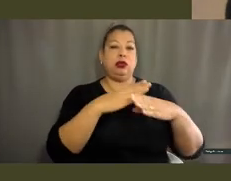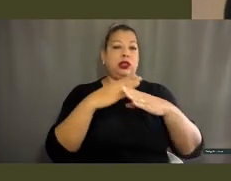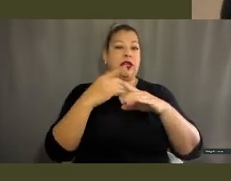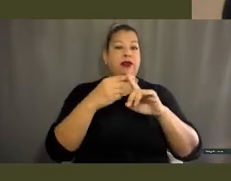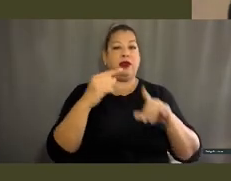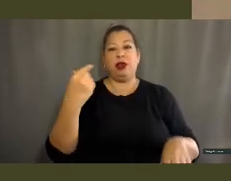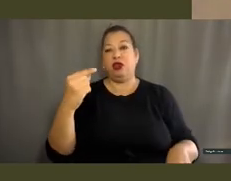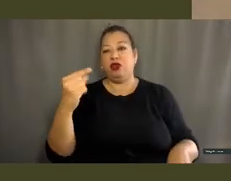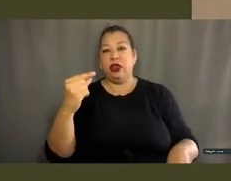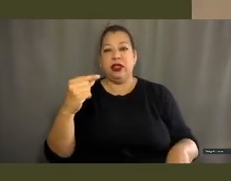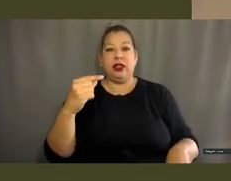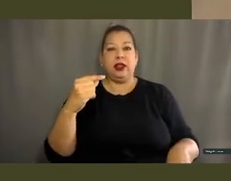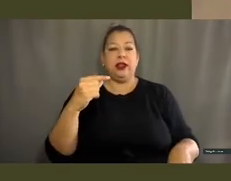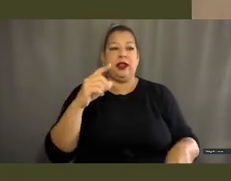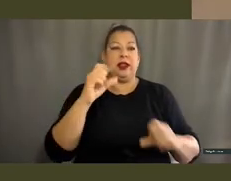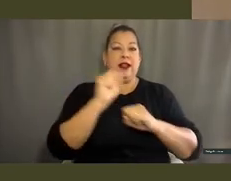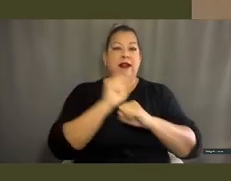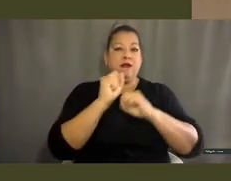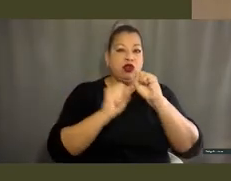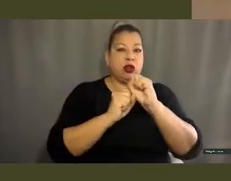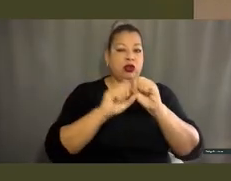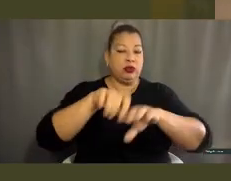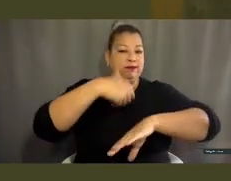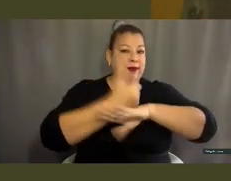of ecosystems along coastlines.